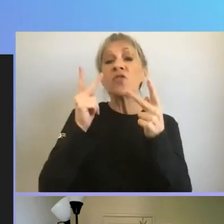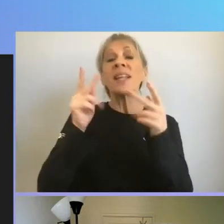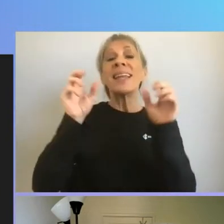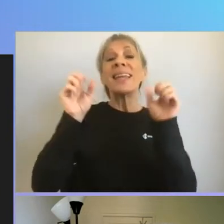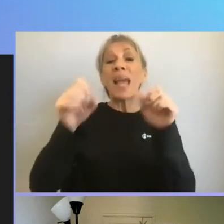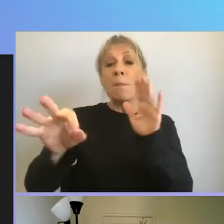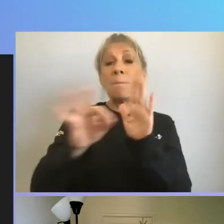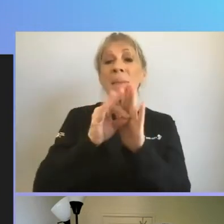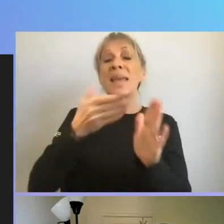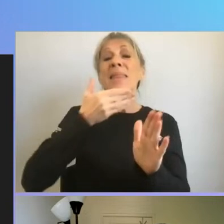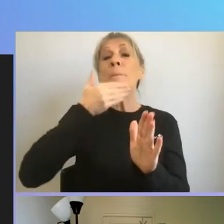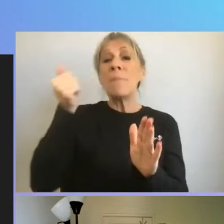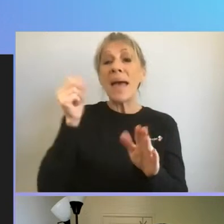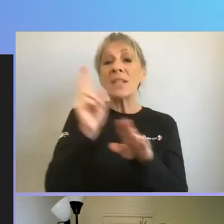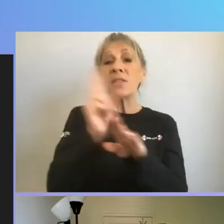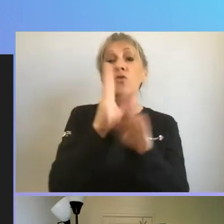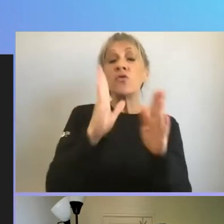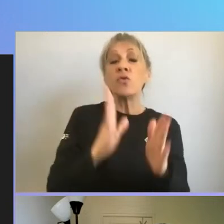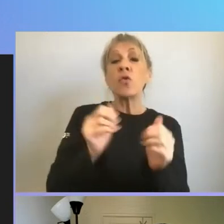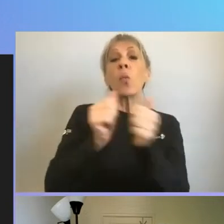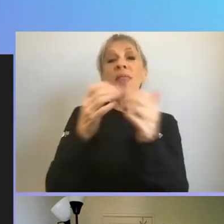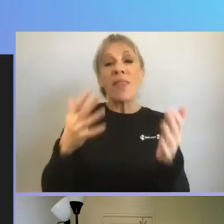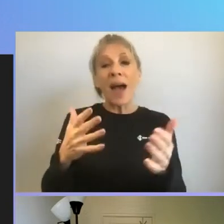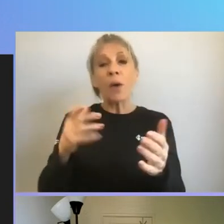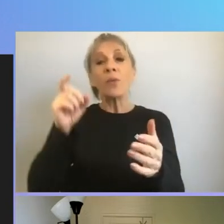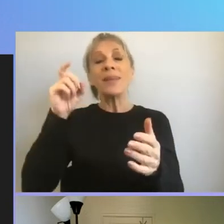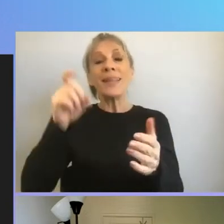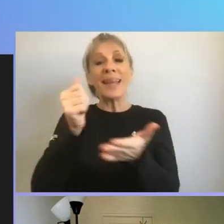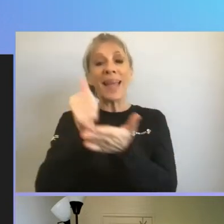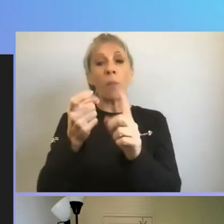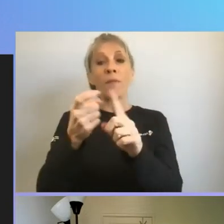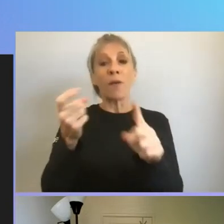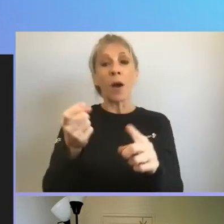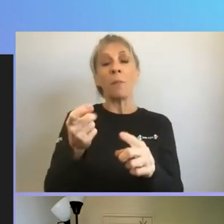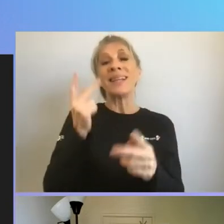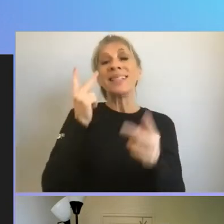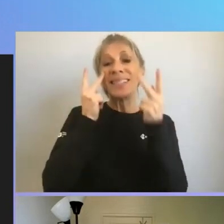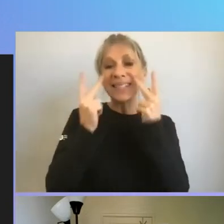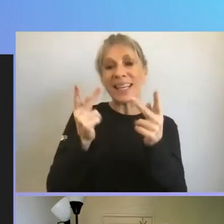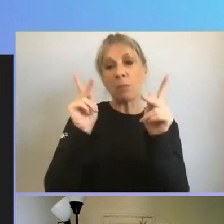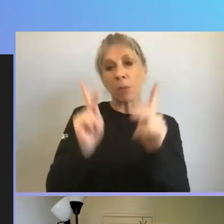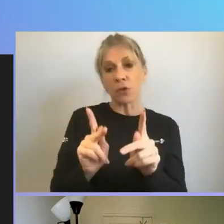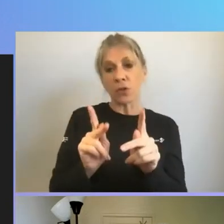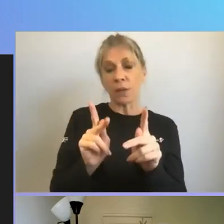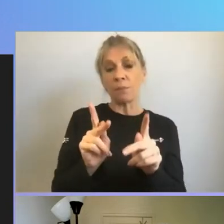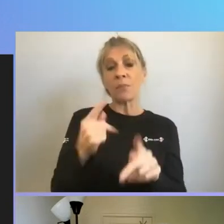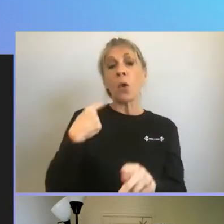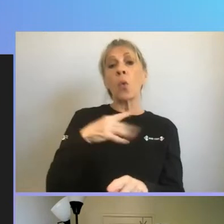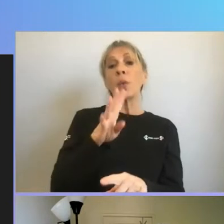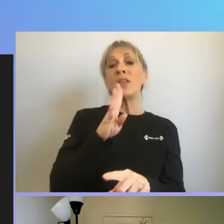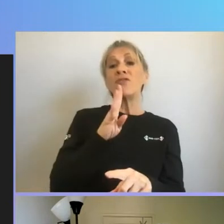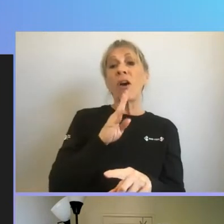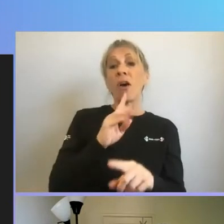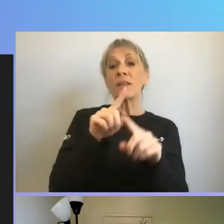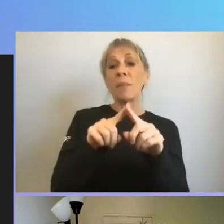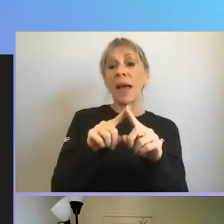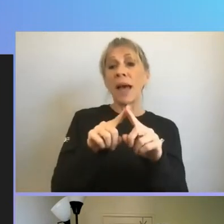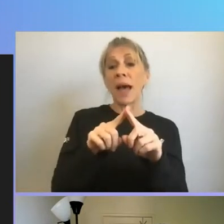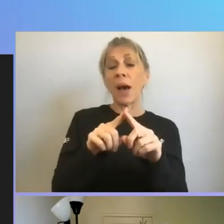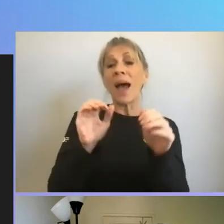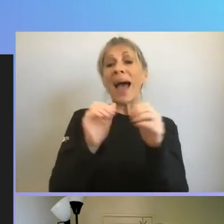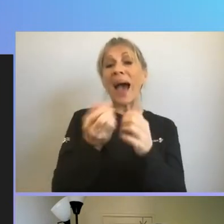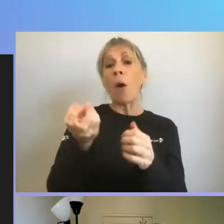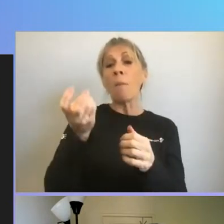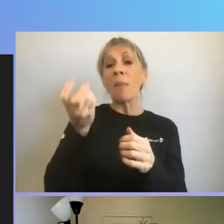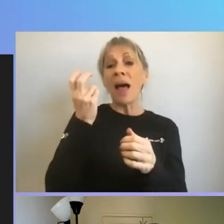without assistance from a sighted person. So we've talked about the ways that blind and low vision